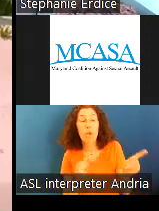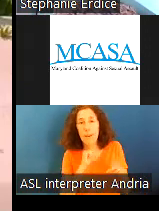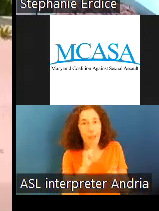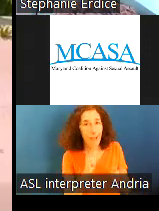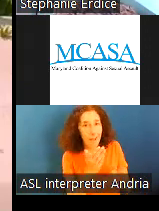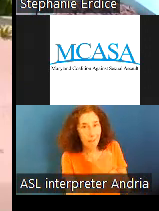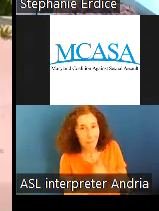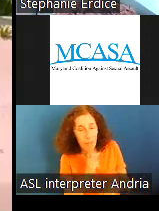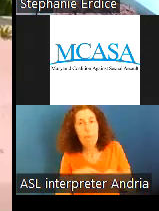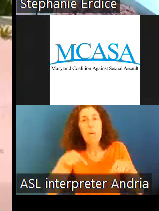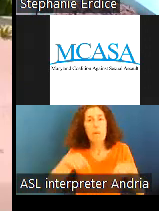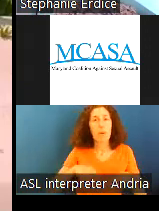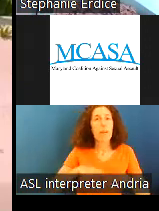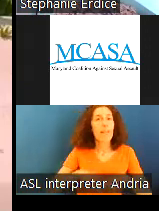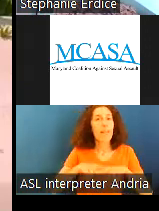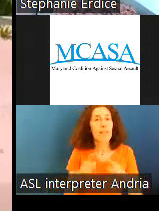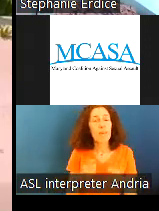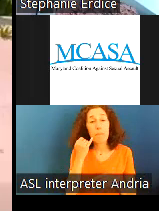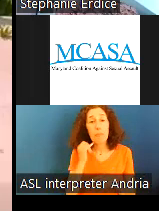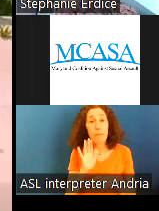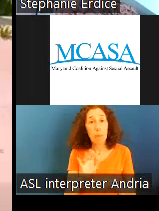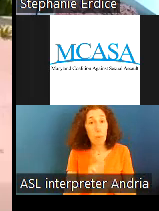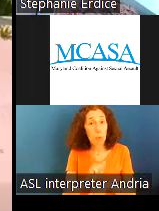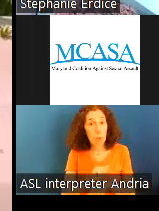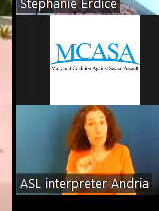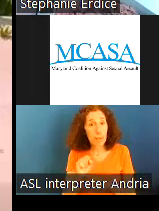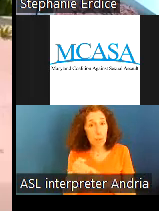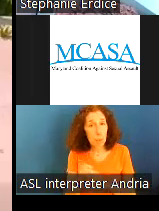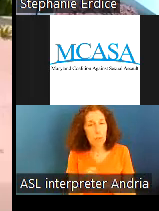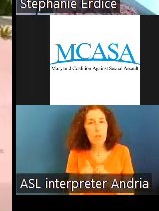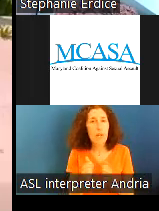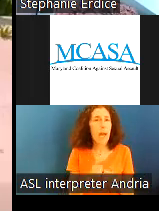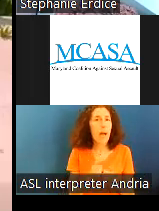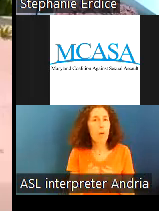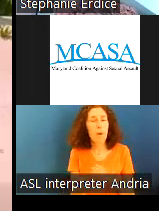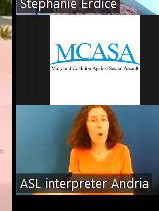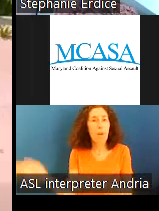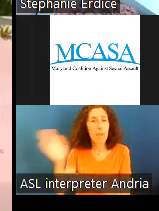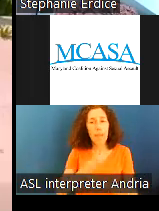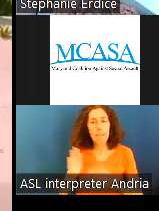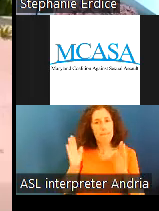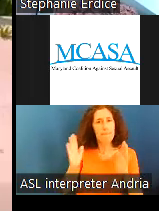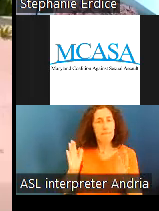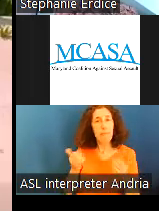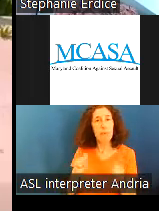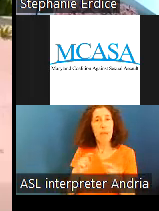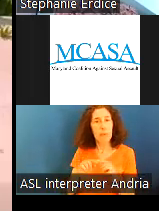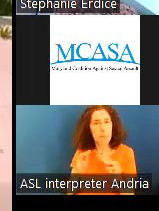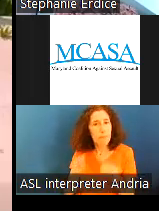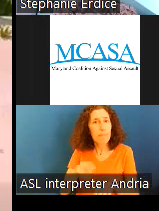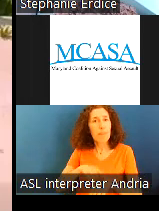and figure out what is the best way for you to look at your day and see where you might be able to add some time in to help